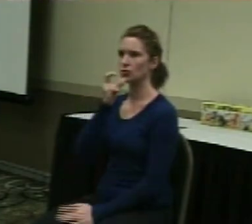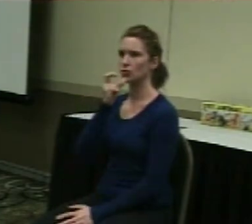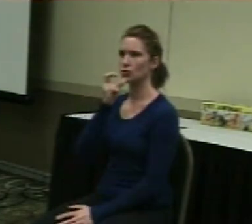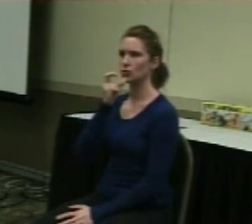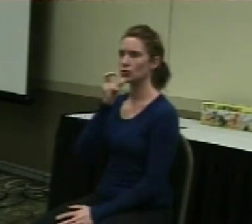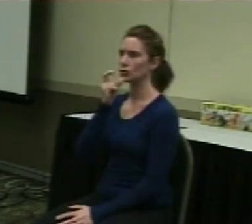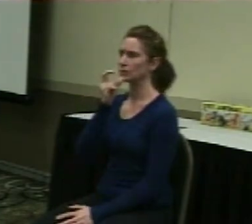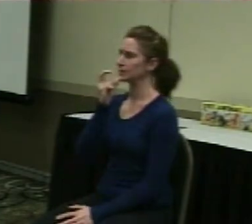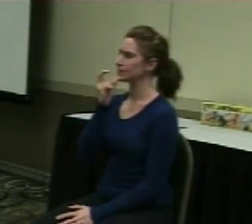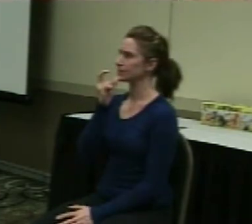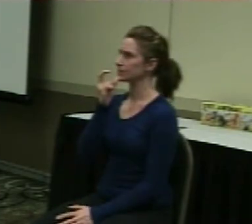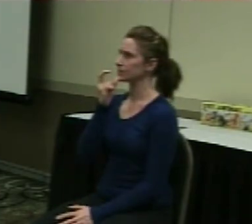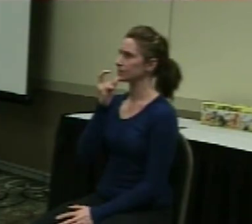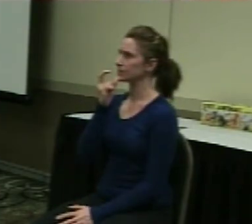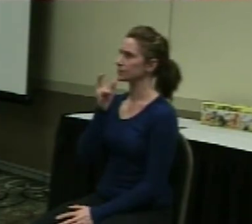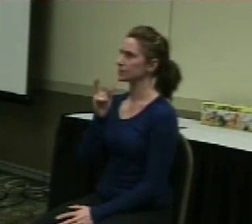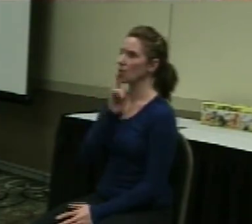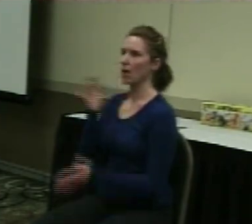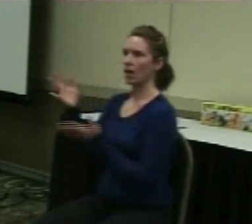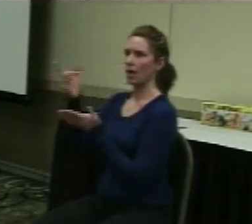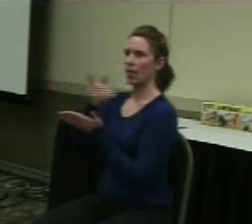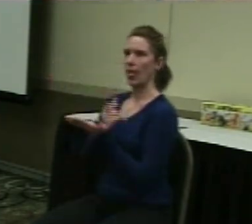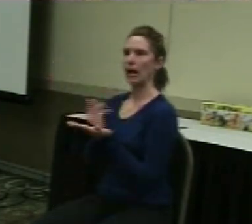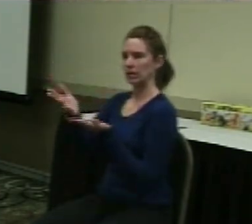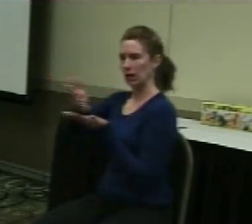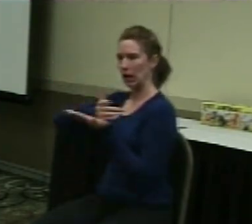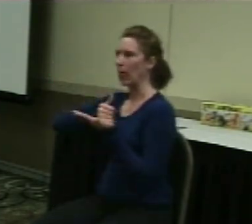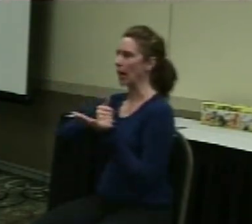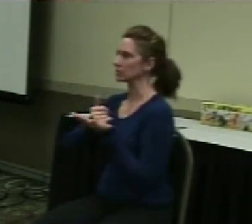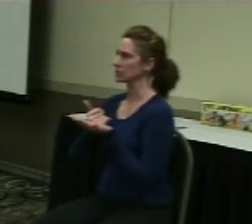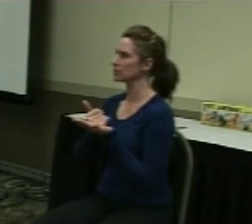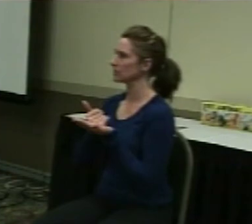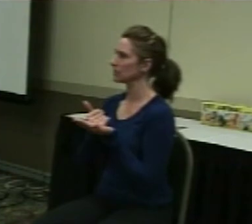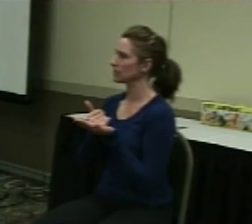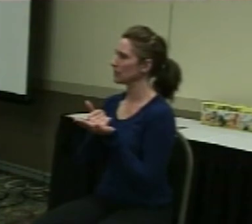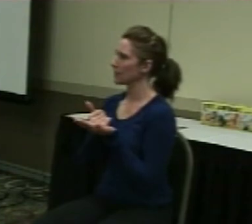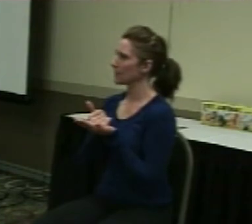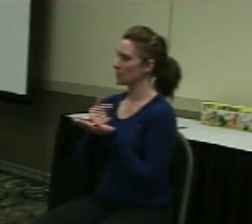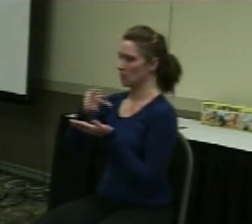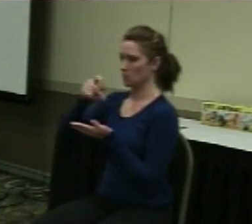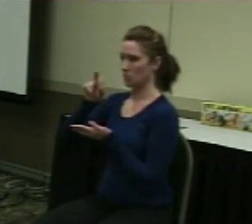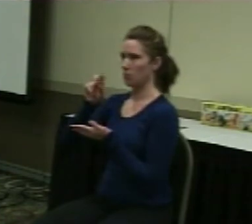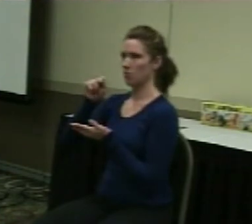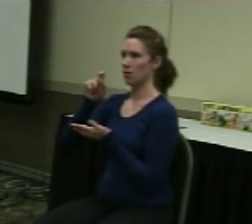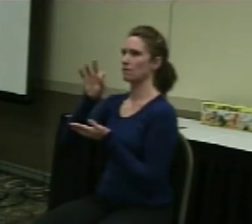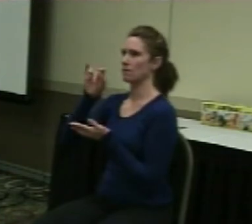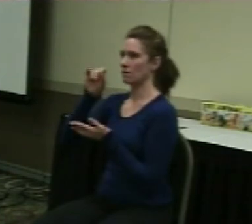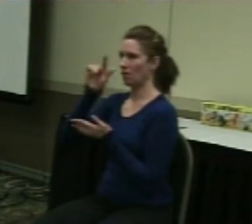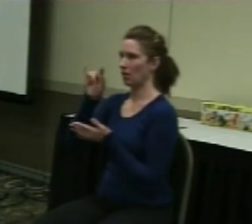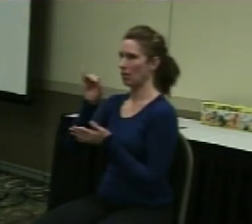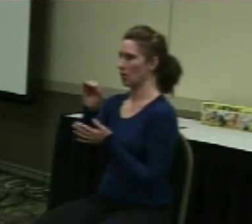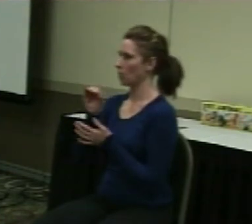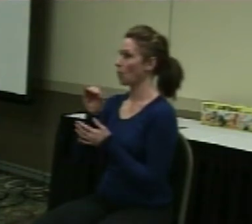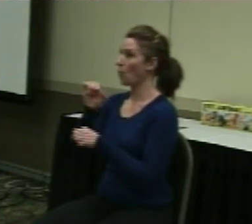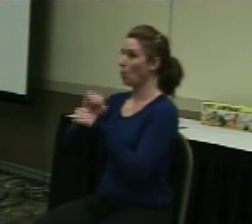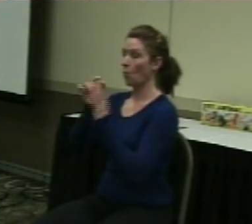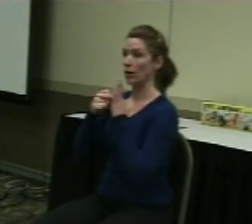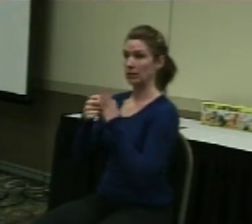You compile and make a collection of. So portfolios, work